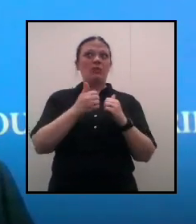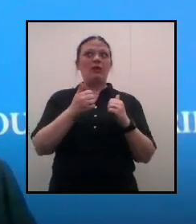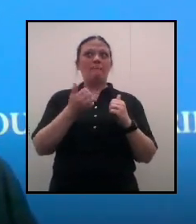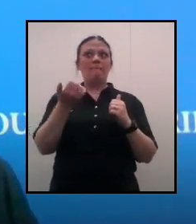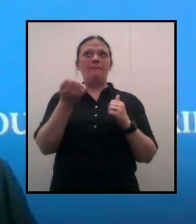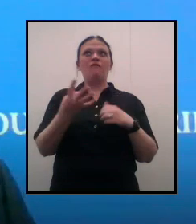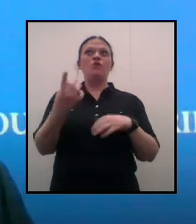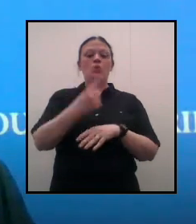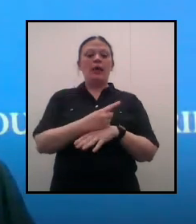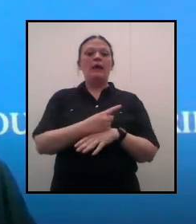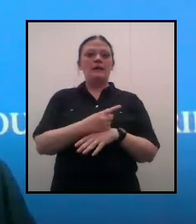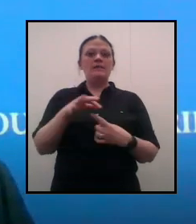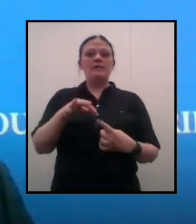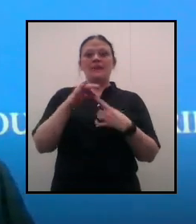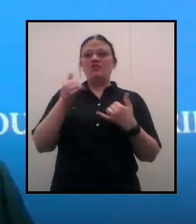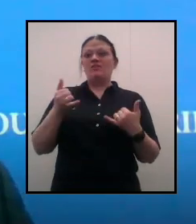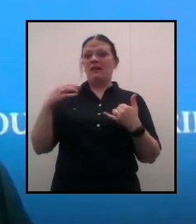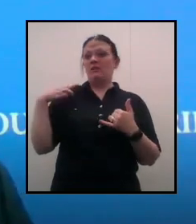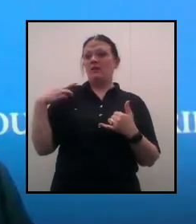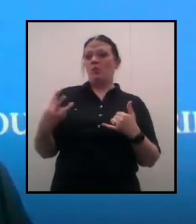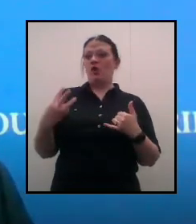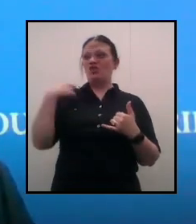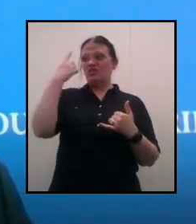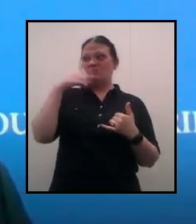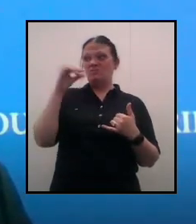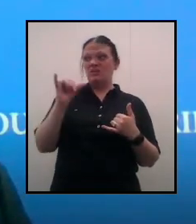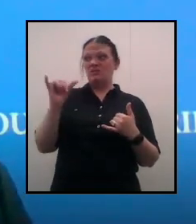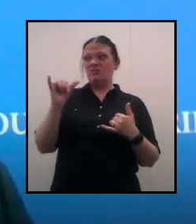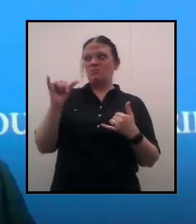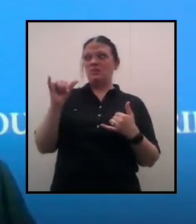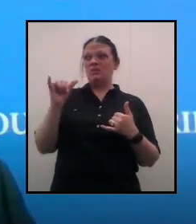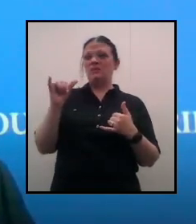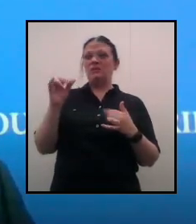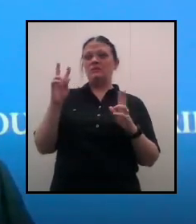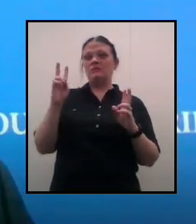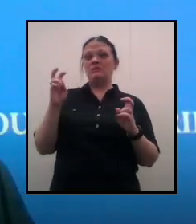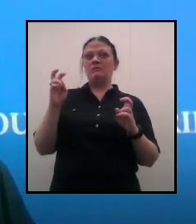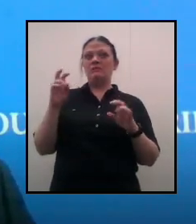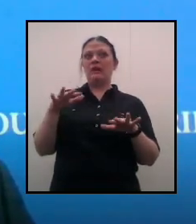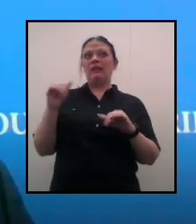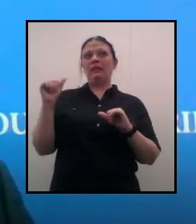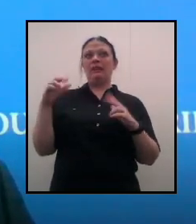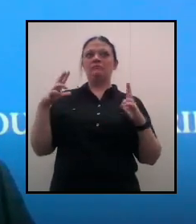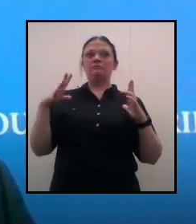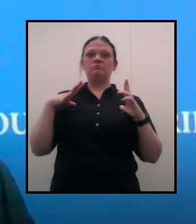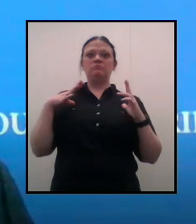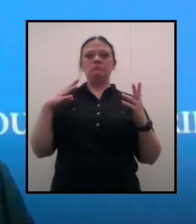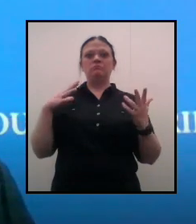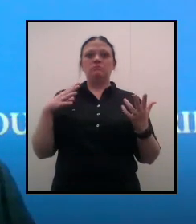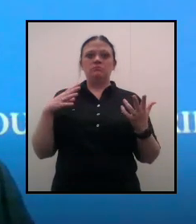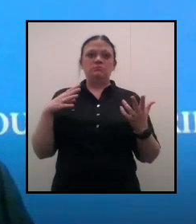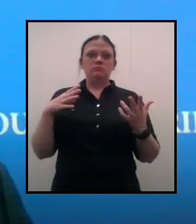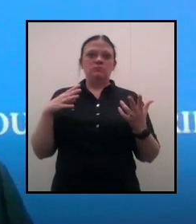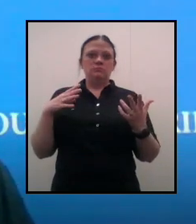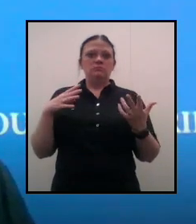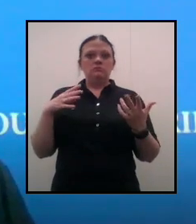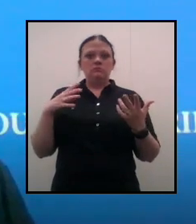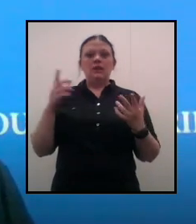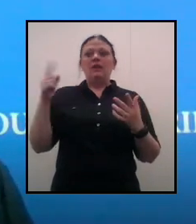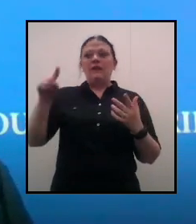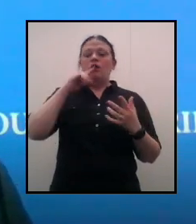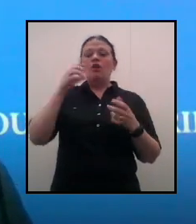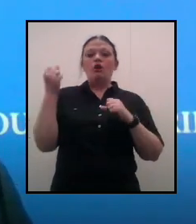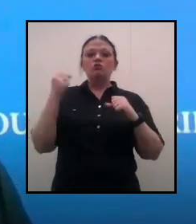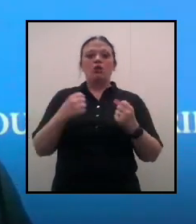days, especially now that the Washington appears to be on a little leave. So they understand, and they've been our strongest